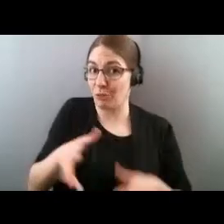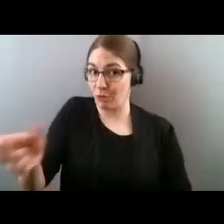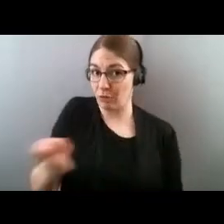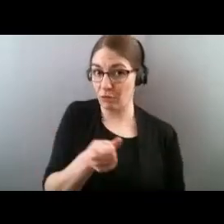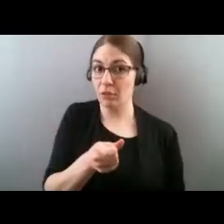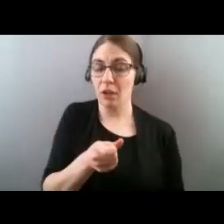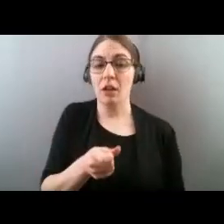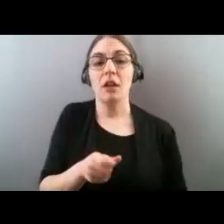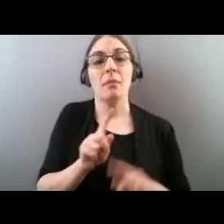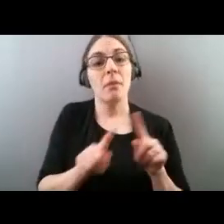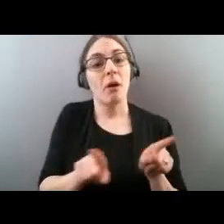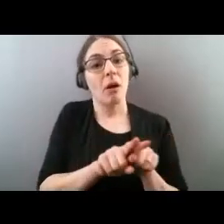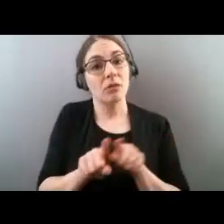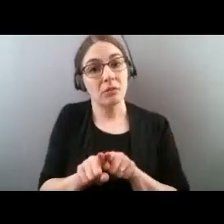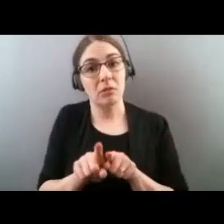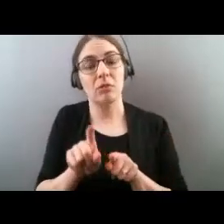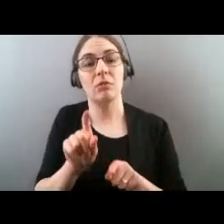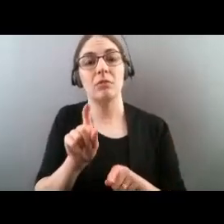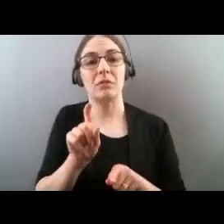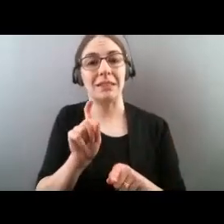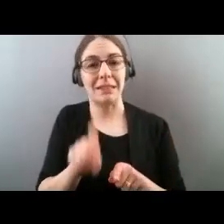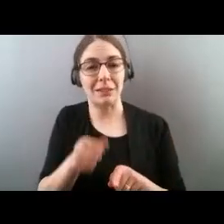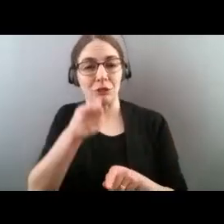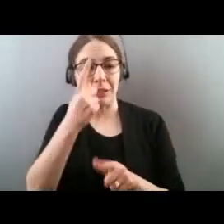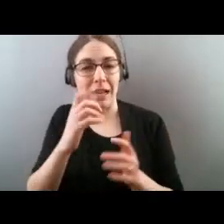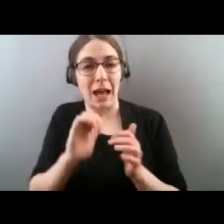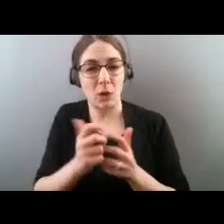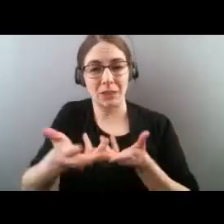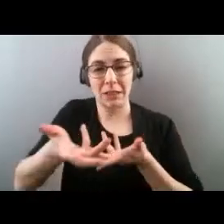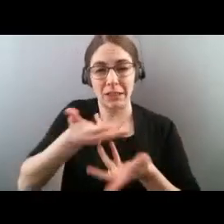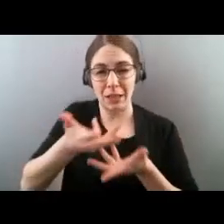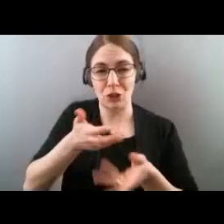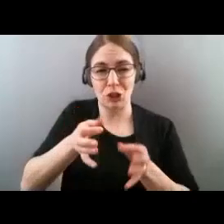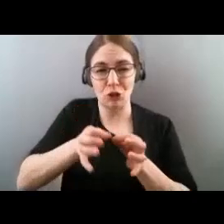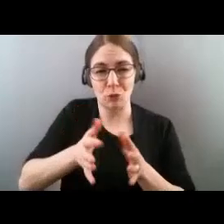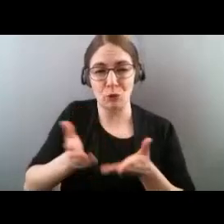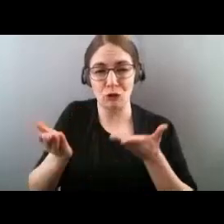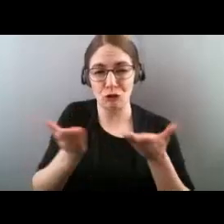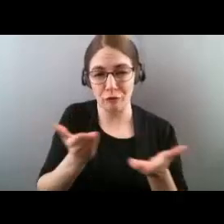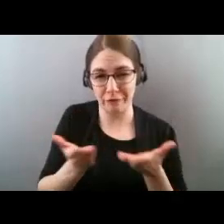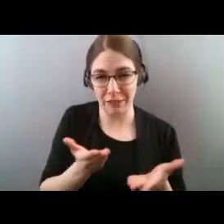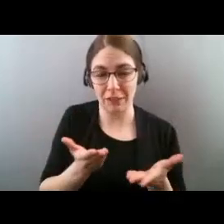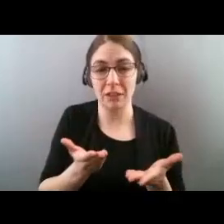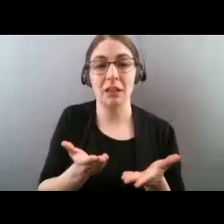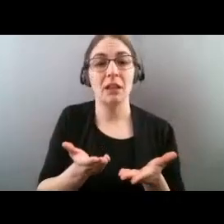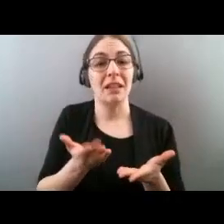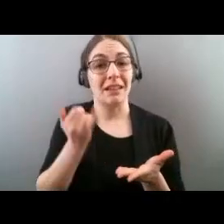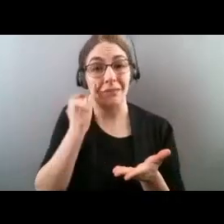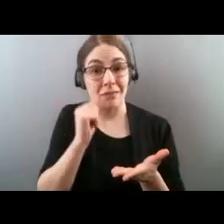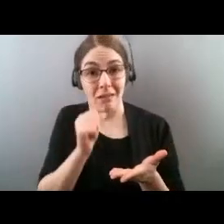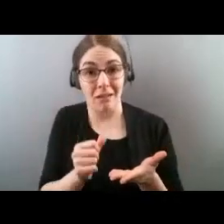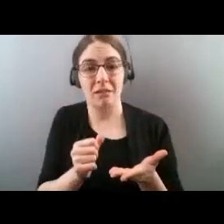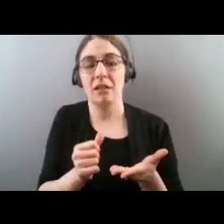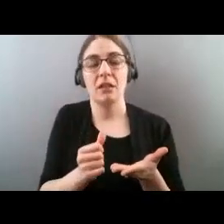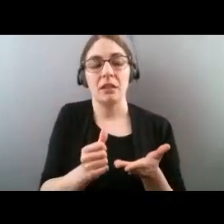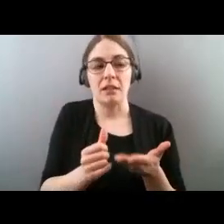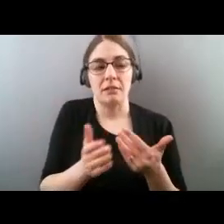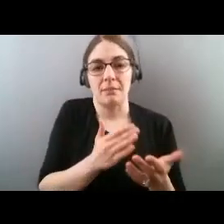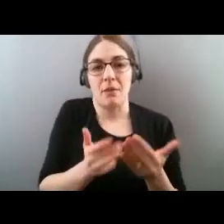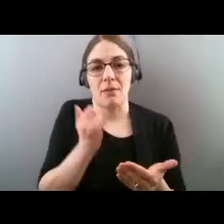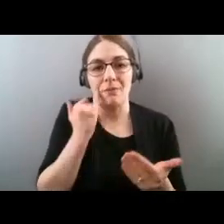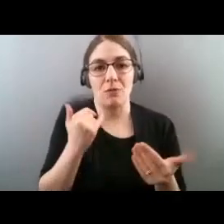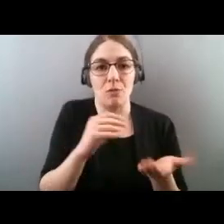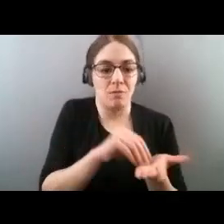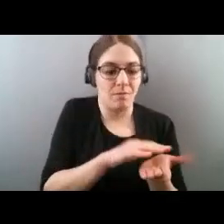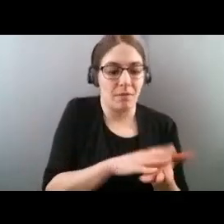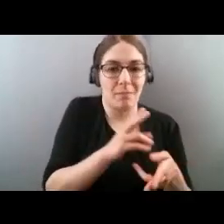actually engage an interpreter's services, or else it doesn't really matter that you have some mention of interpreters in the plan. So there's some